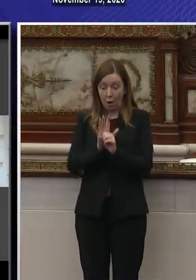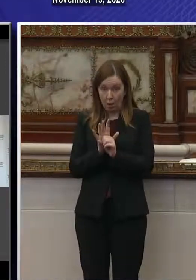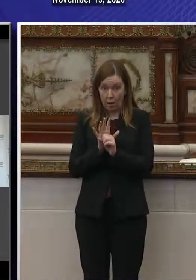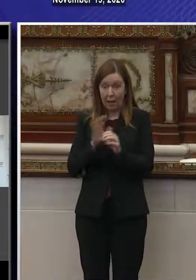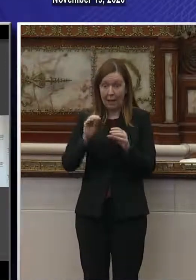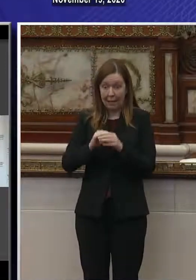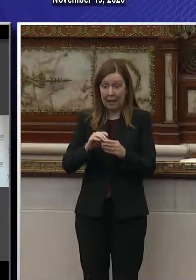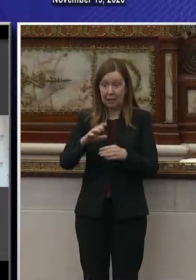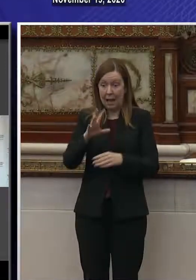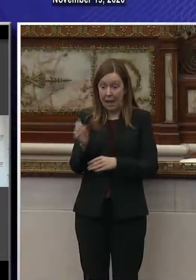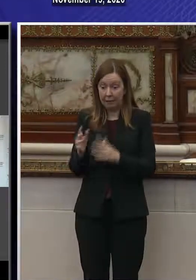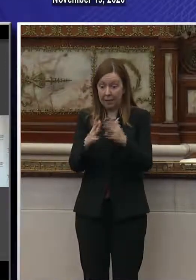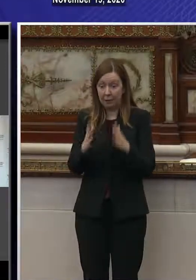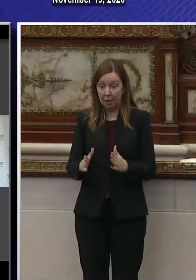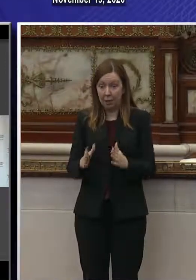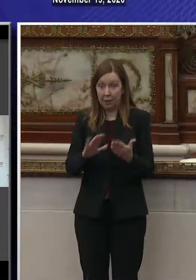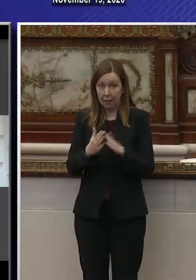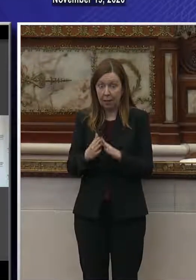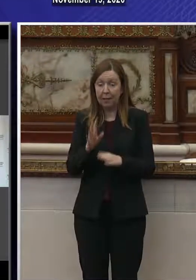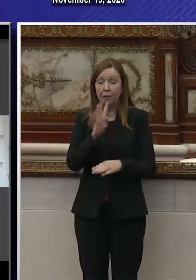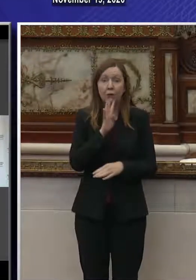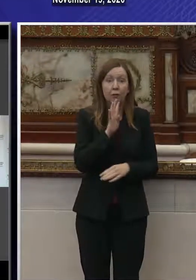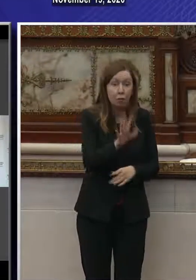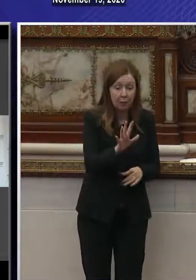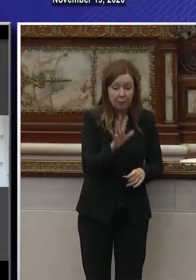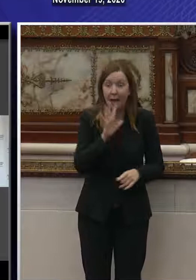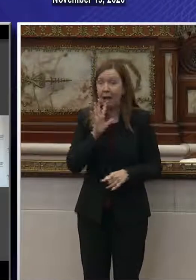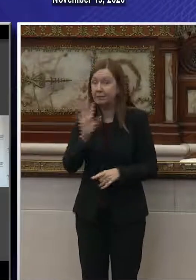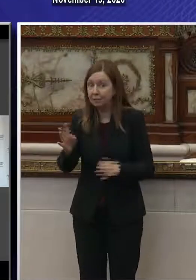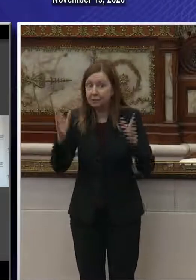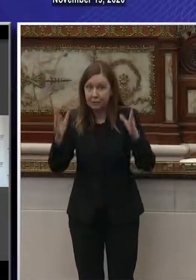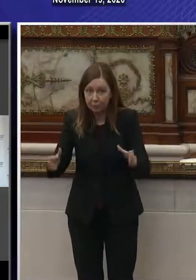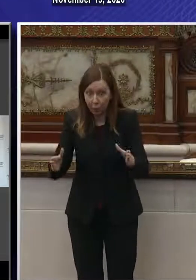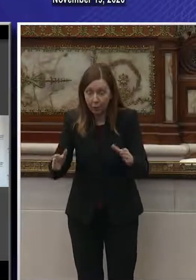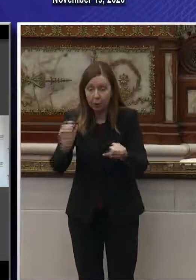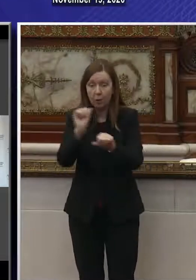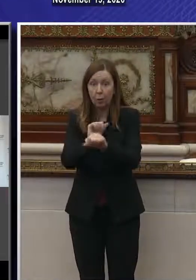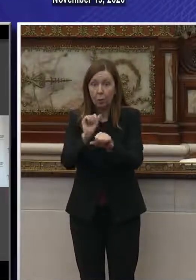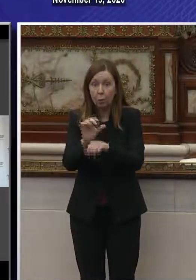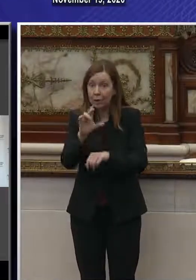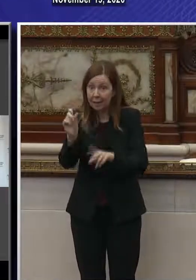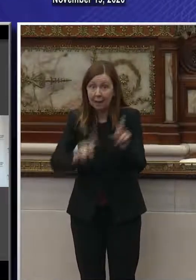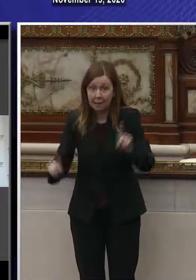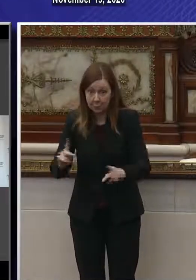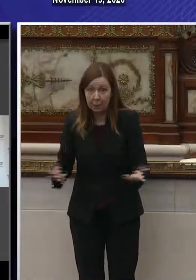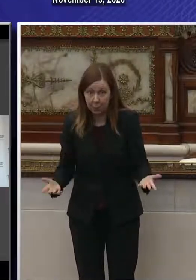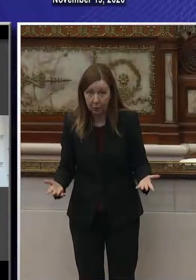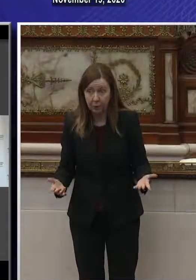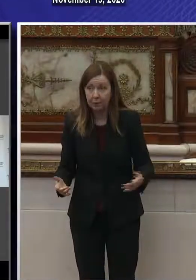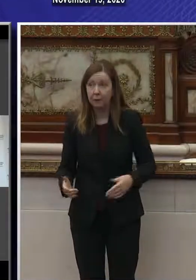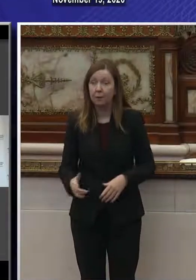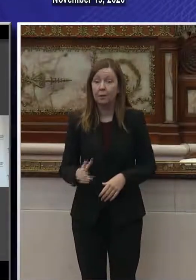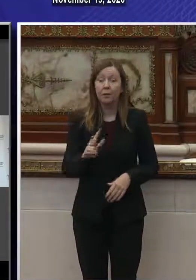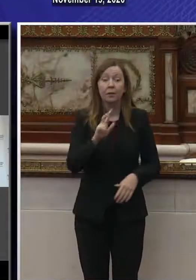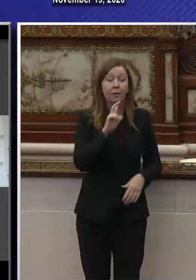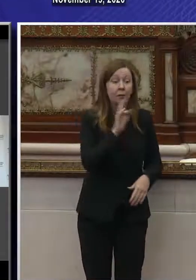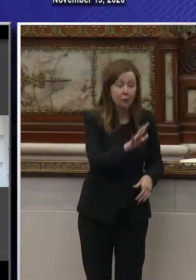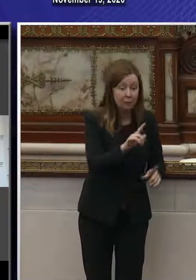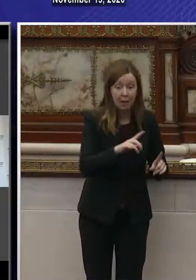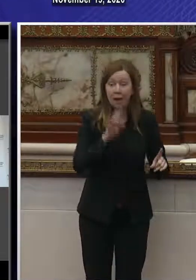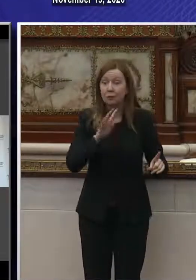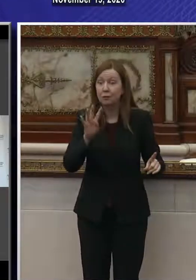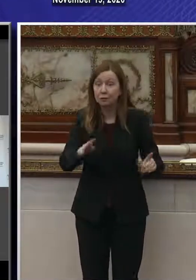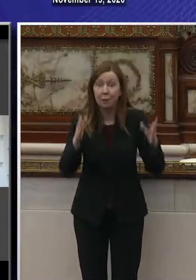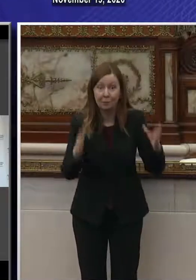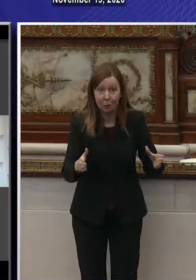coronavirus are 45 to 54. They're your working class people. They're 35 to 44.